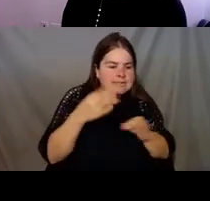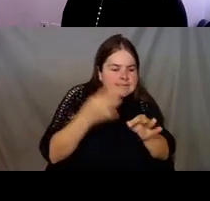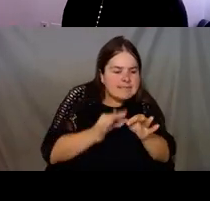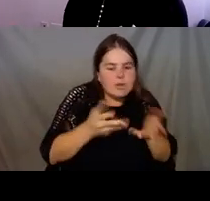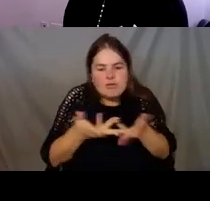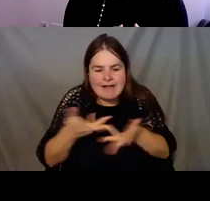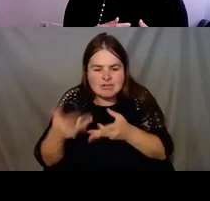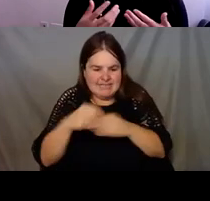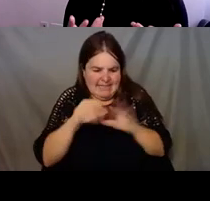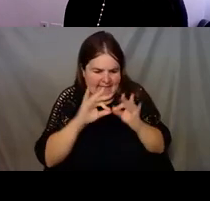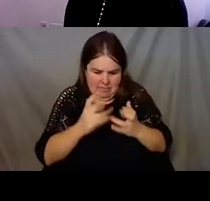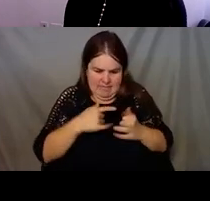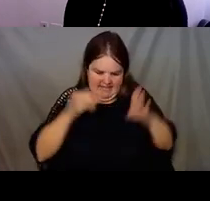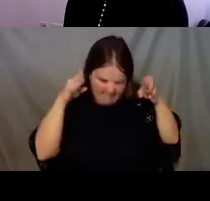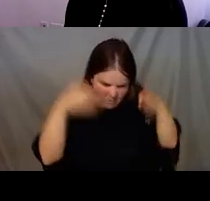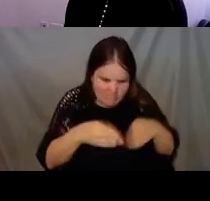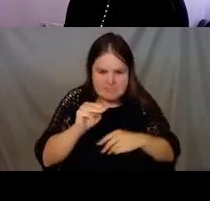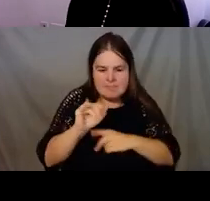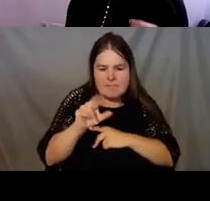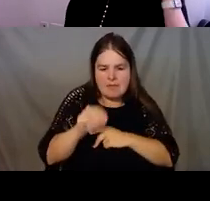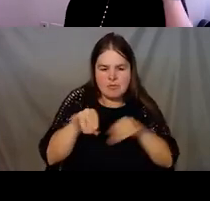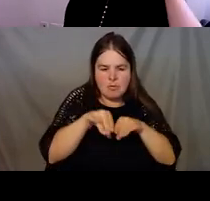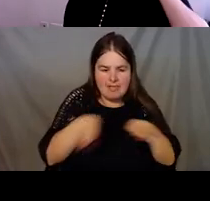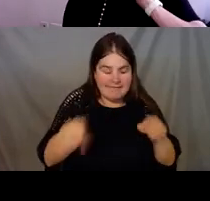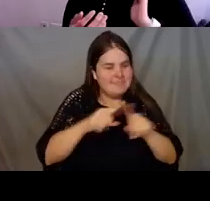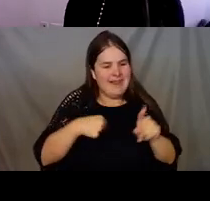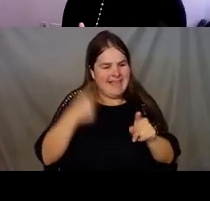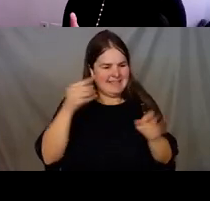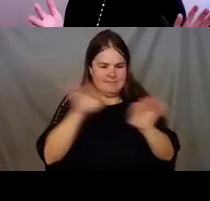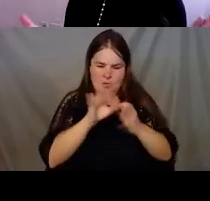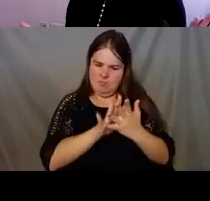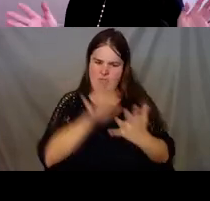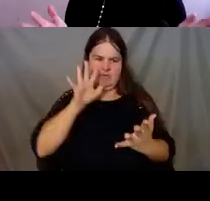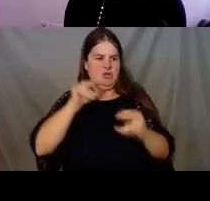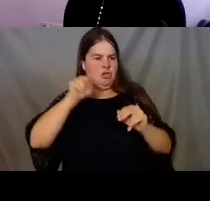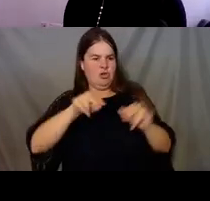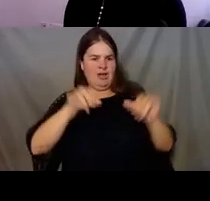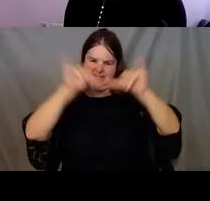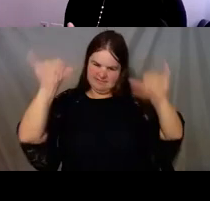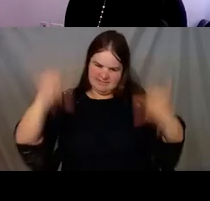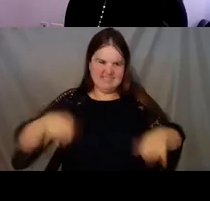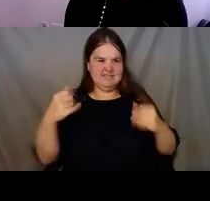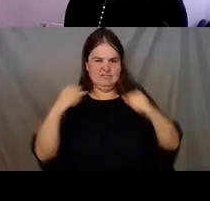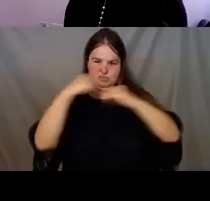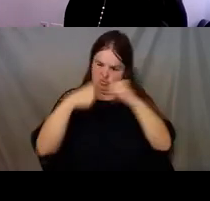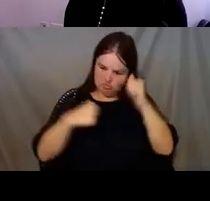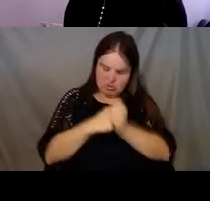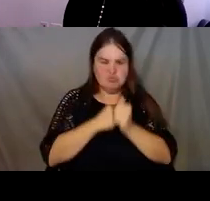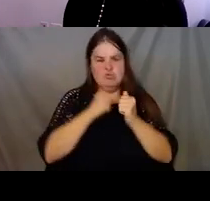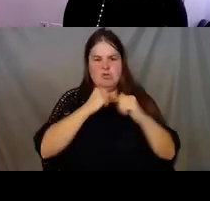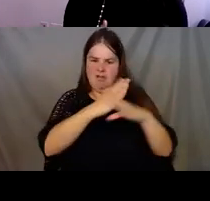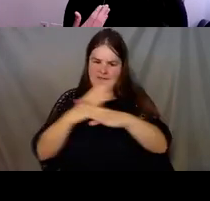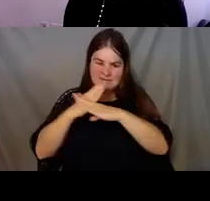family. But I think it's really important to look at these structural obstacles that women have to